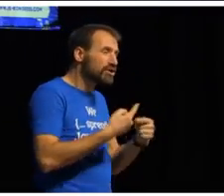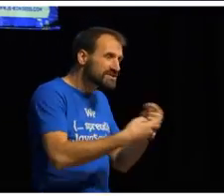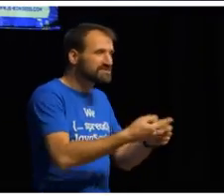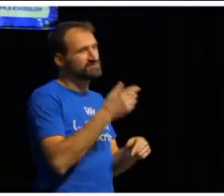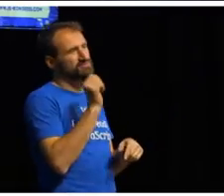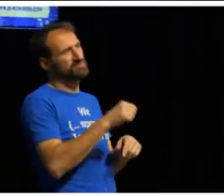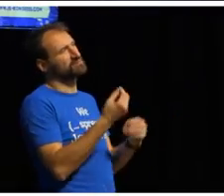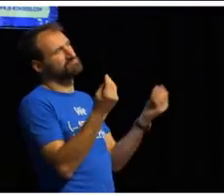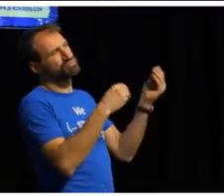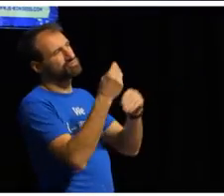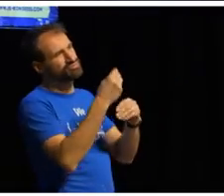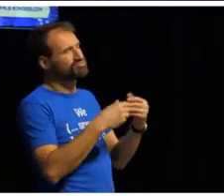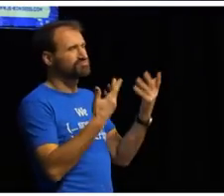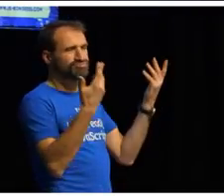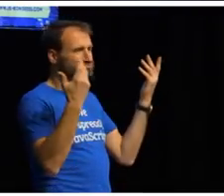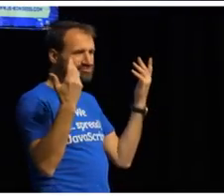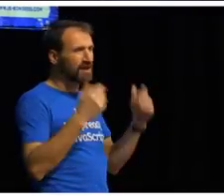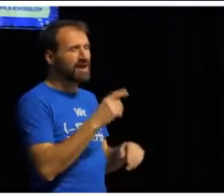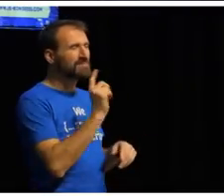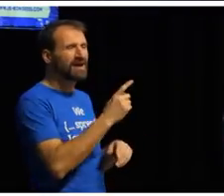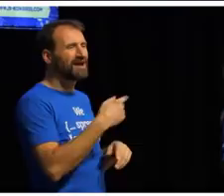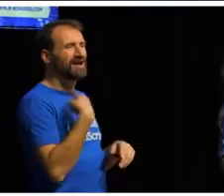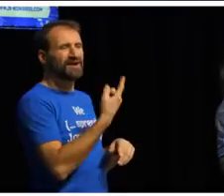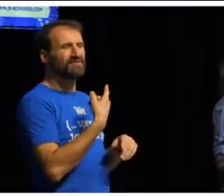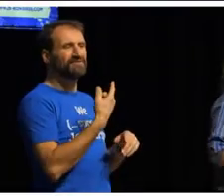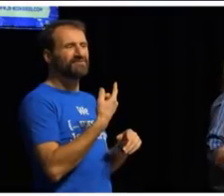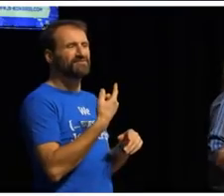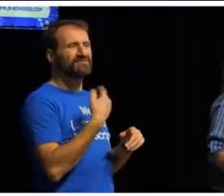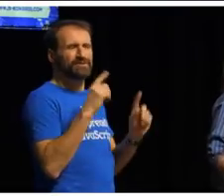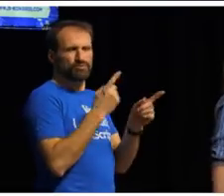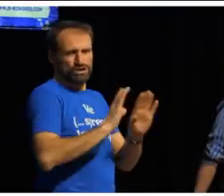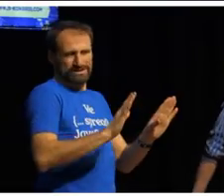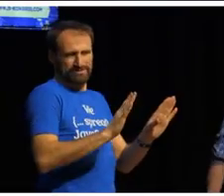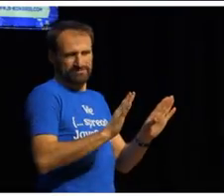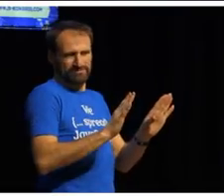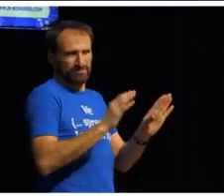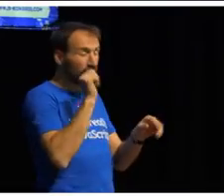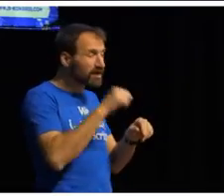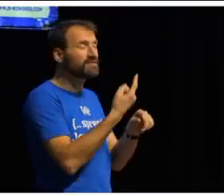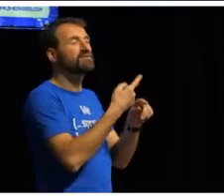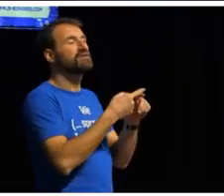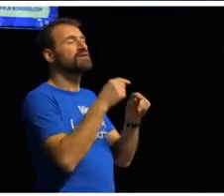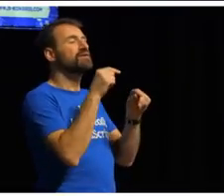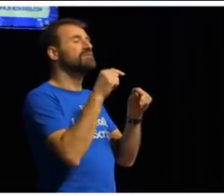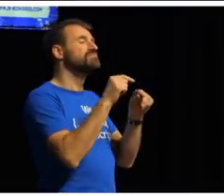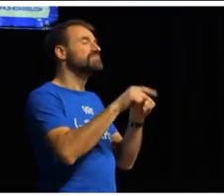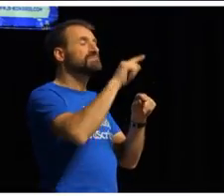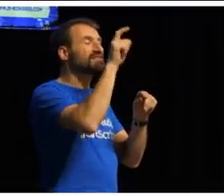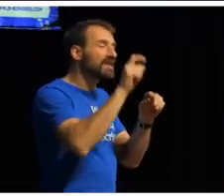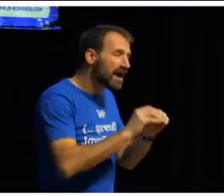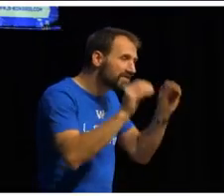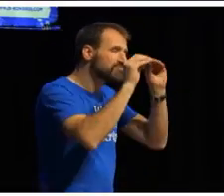other, which would actually change what we can predict with them. But we're not doing it here. We're just taking them like